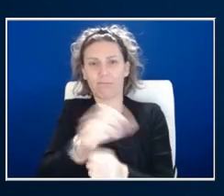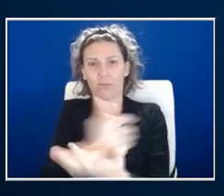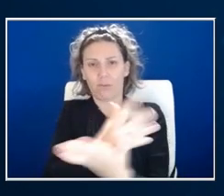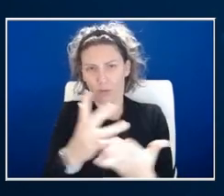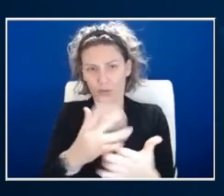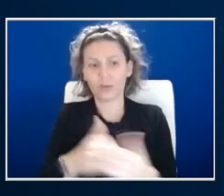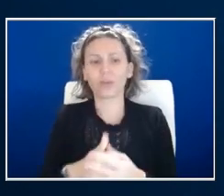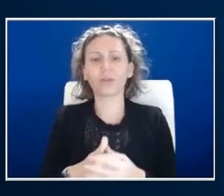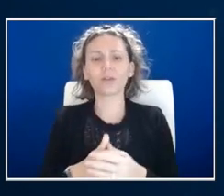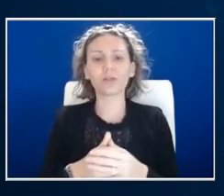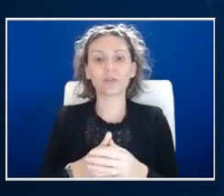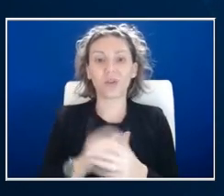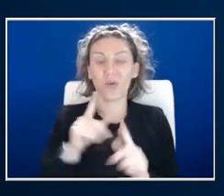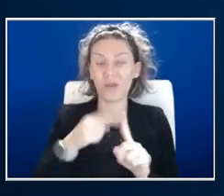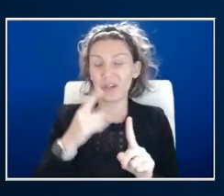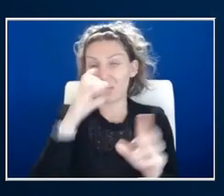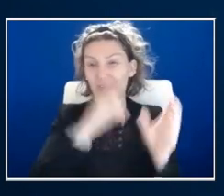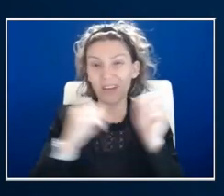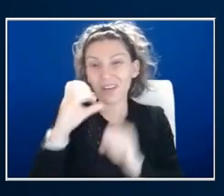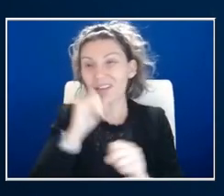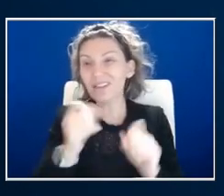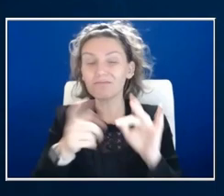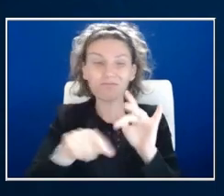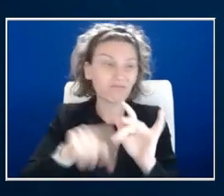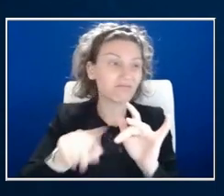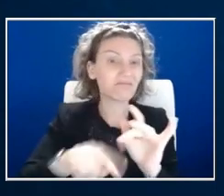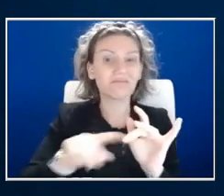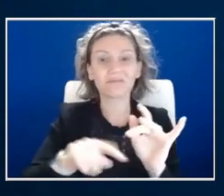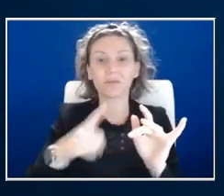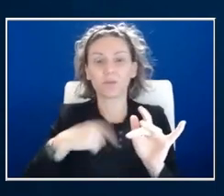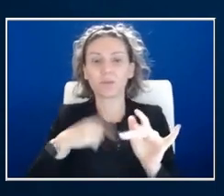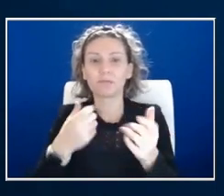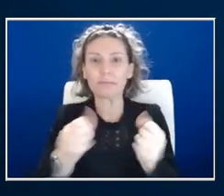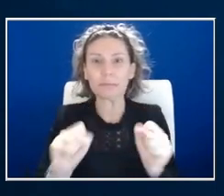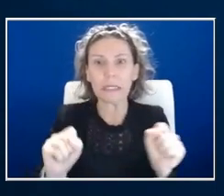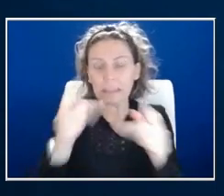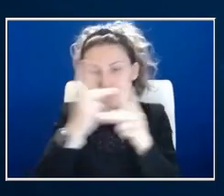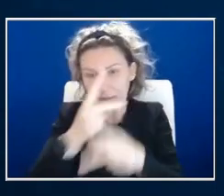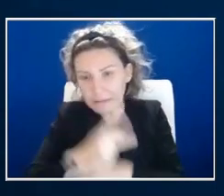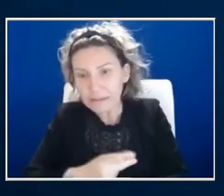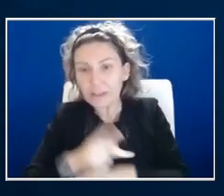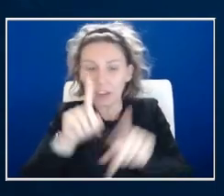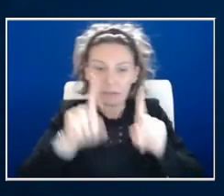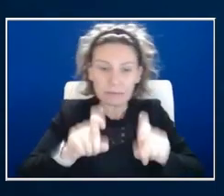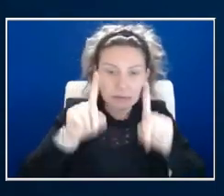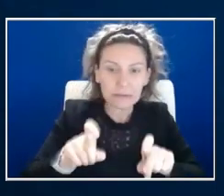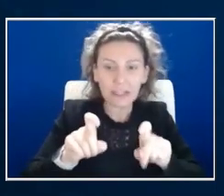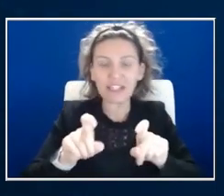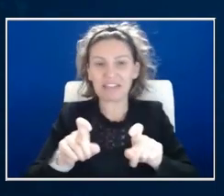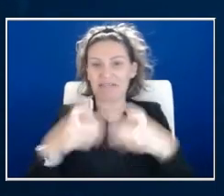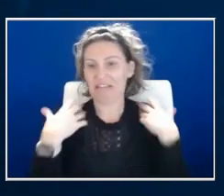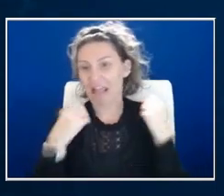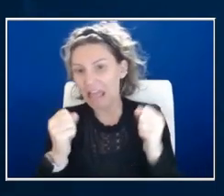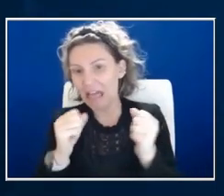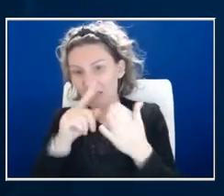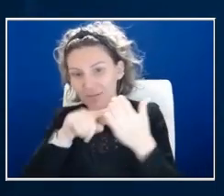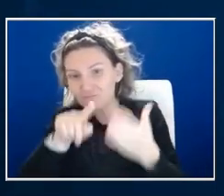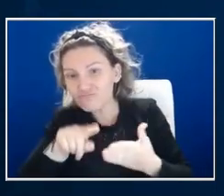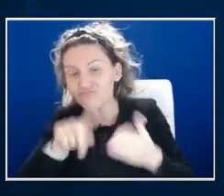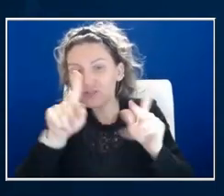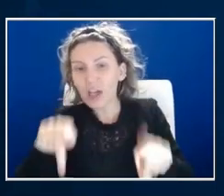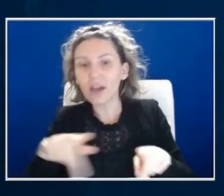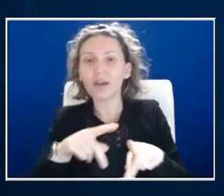or not doing your wellness exams, we're trying to squeeze in some of that screening or wellness or guidelines into other visits.